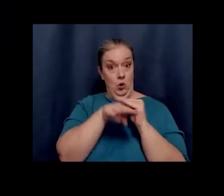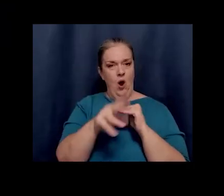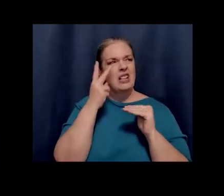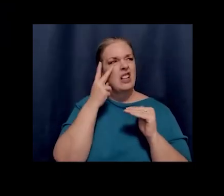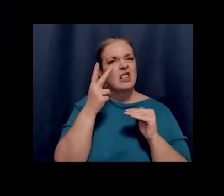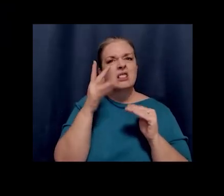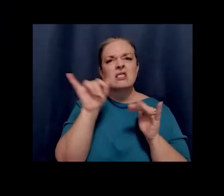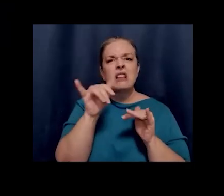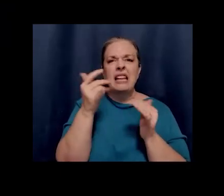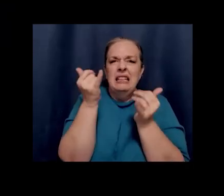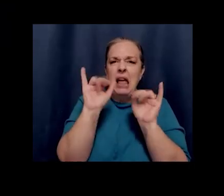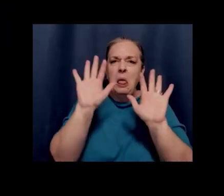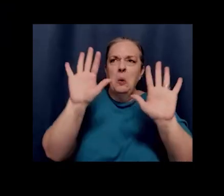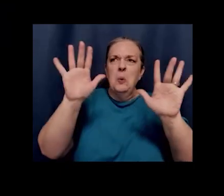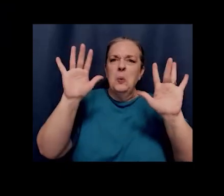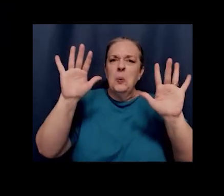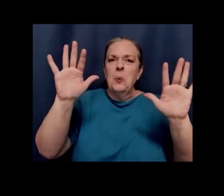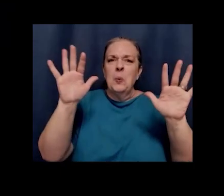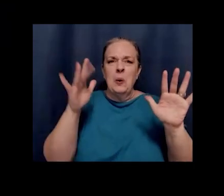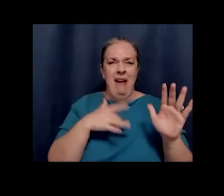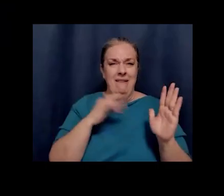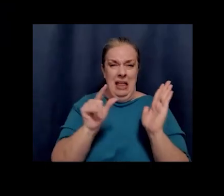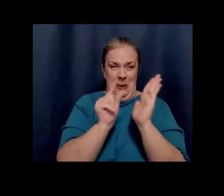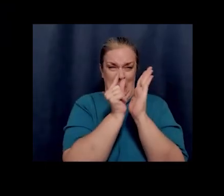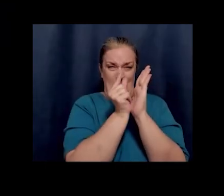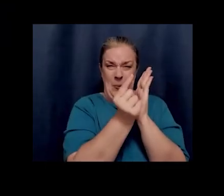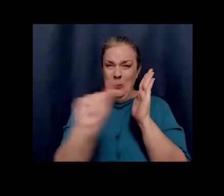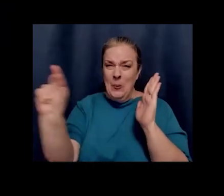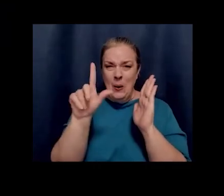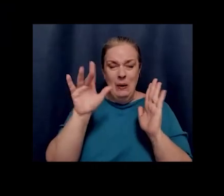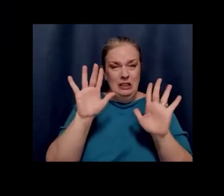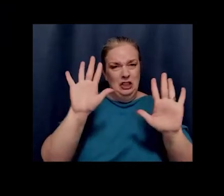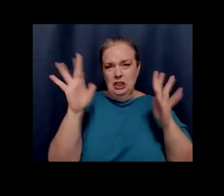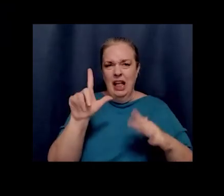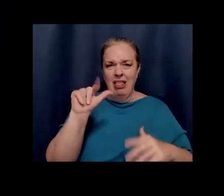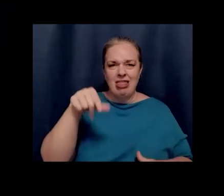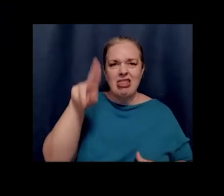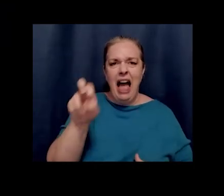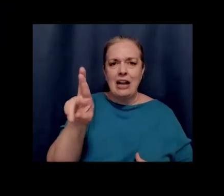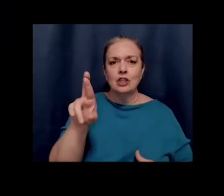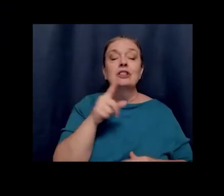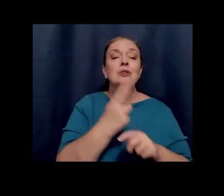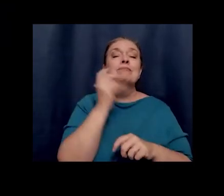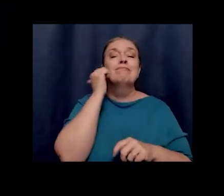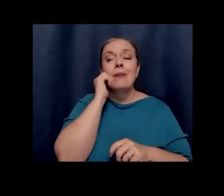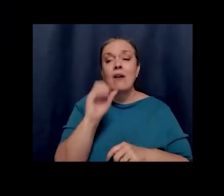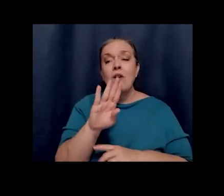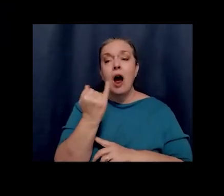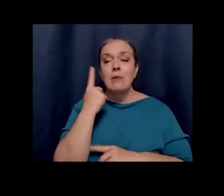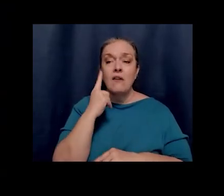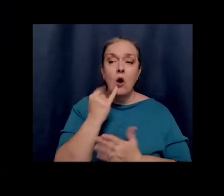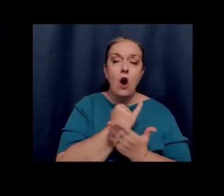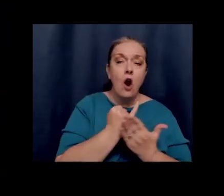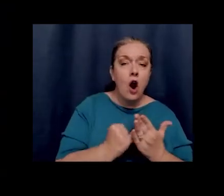like being in this little like lacquered jewel box. He used everyday objects as artworks.